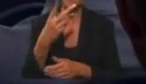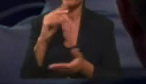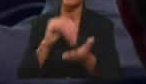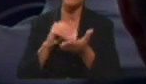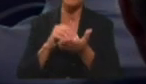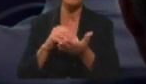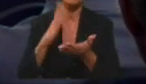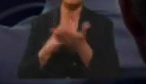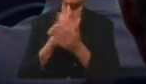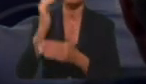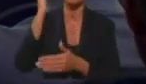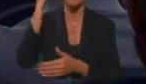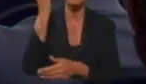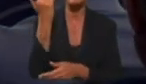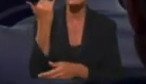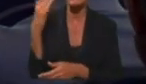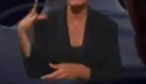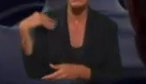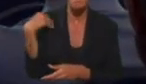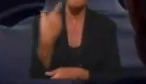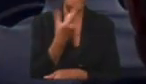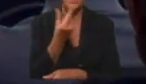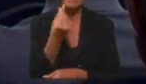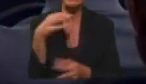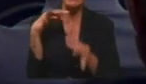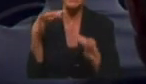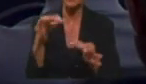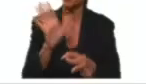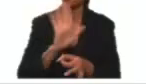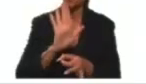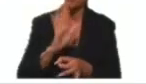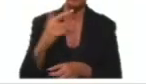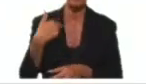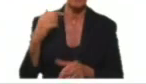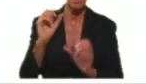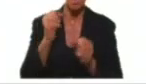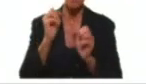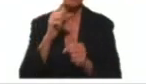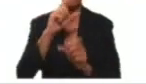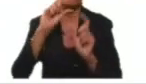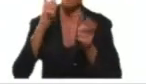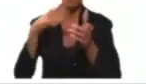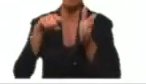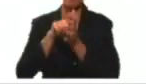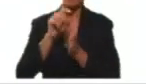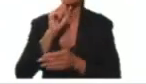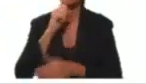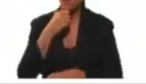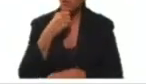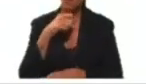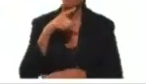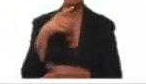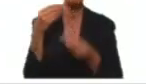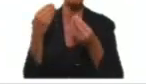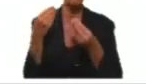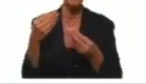drive them, be able to engage in this event, which was for senior citizens and was, of course, wonderful for physical fitness, but also